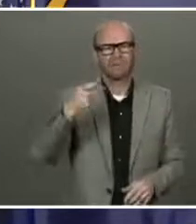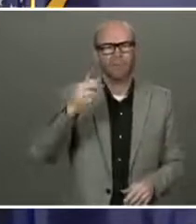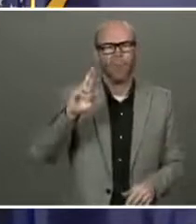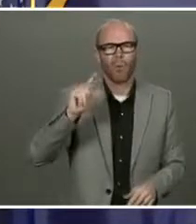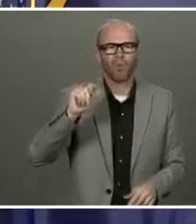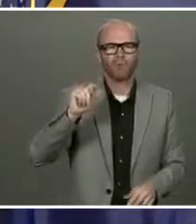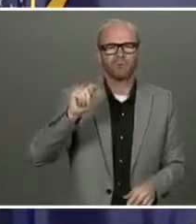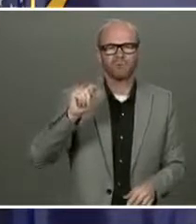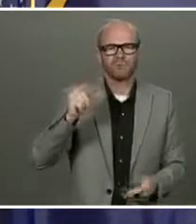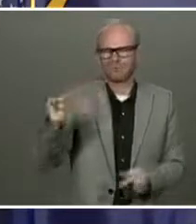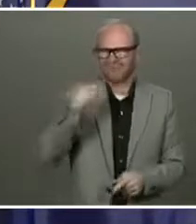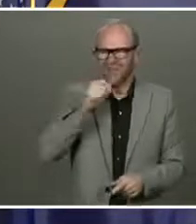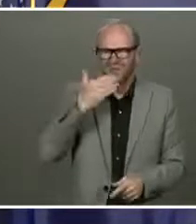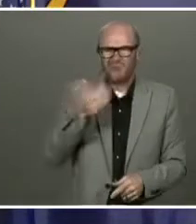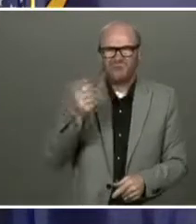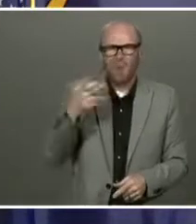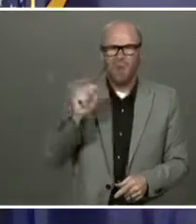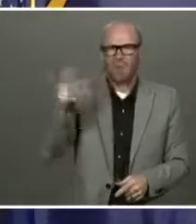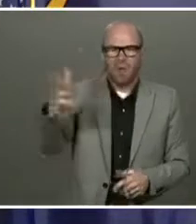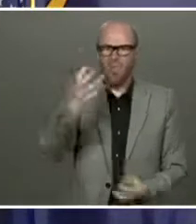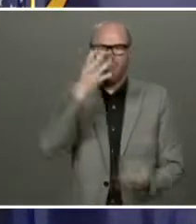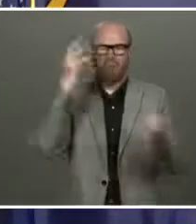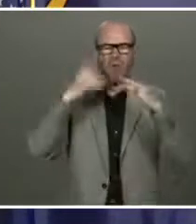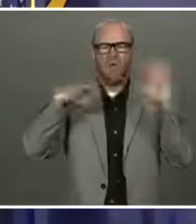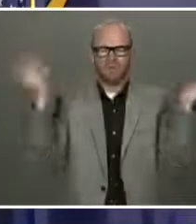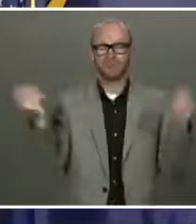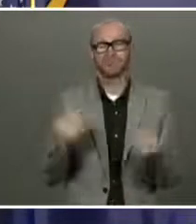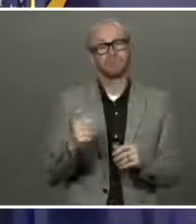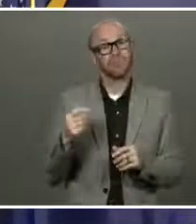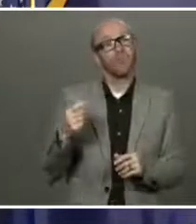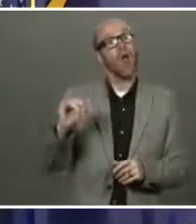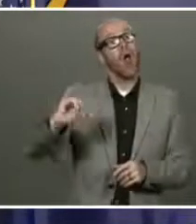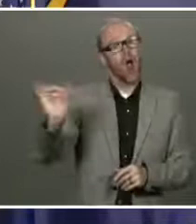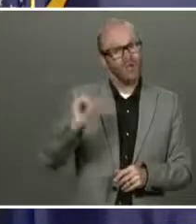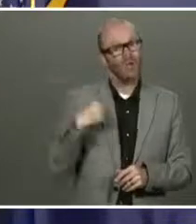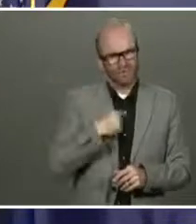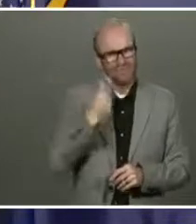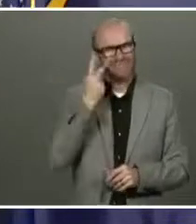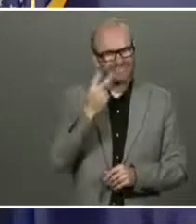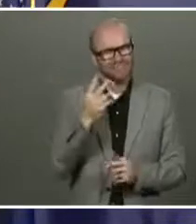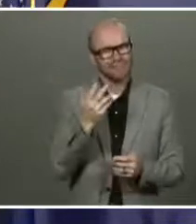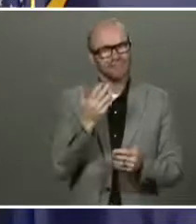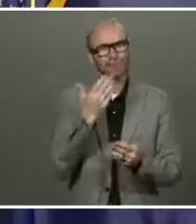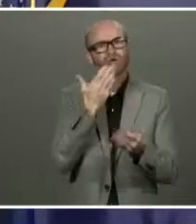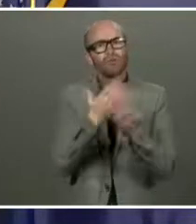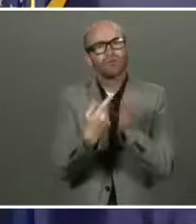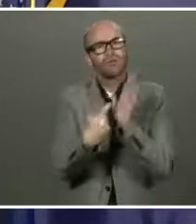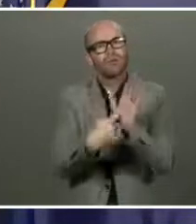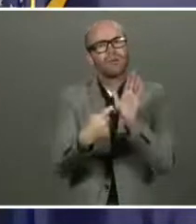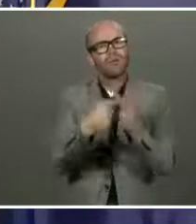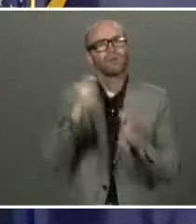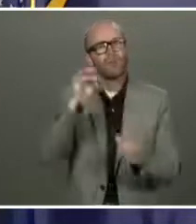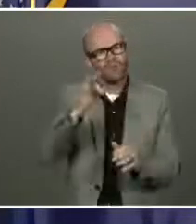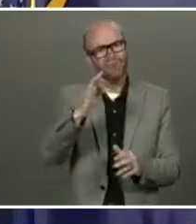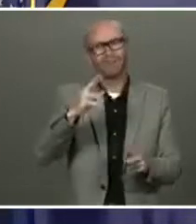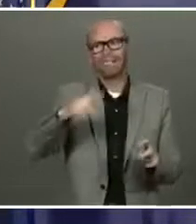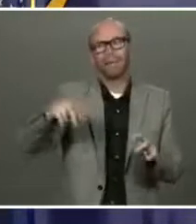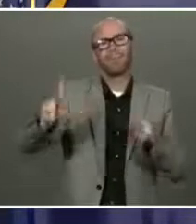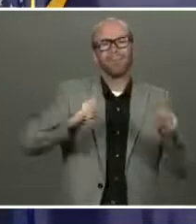kids. We've seen some great examples of sportsmanship in the Little League World Series this year and in other places.